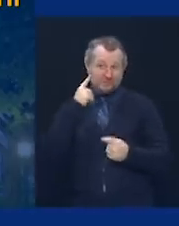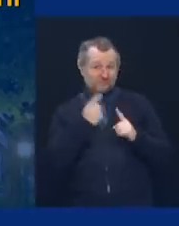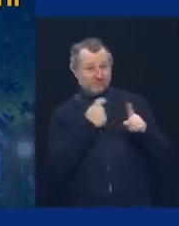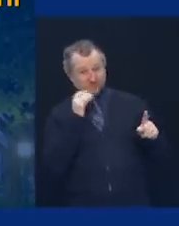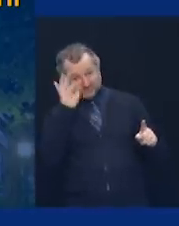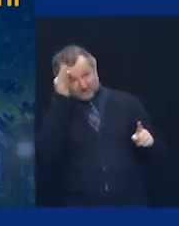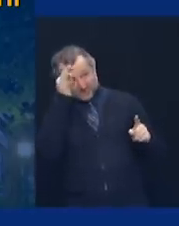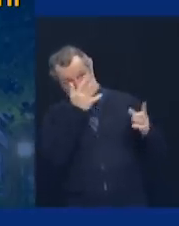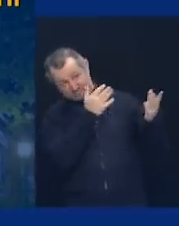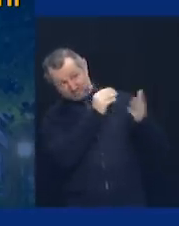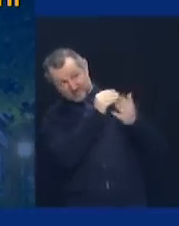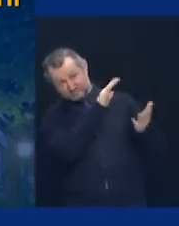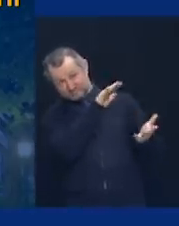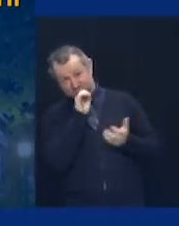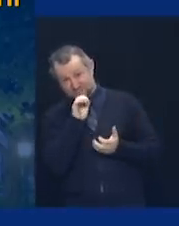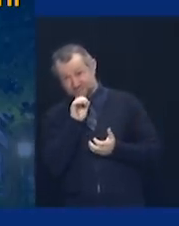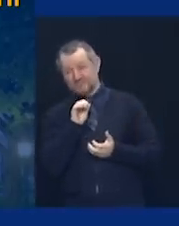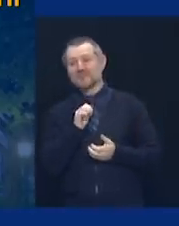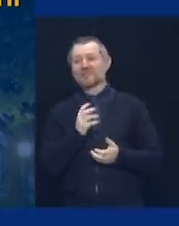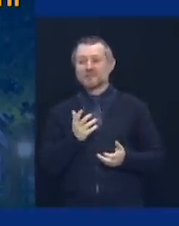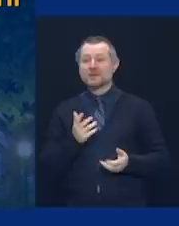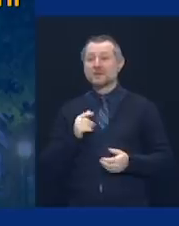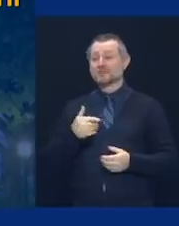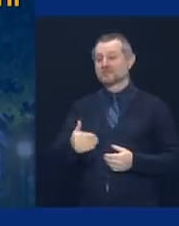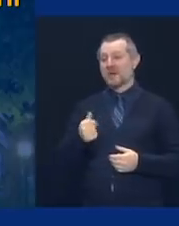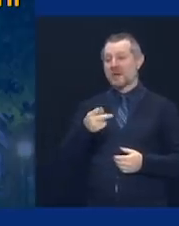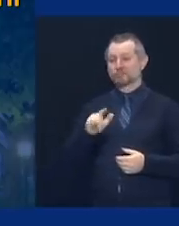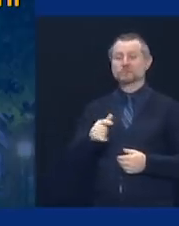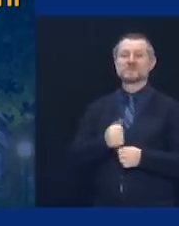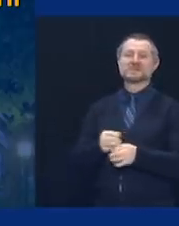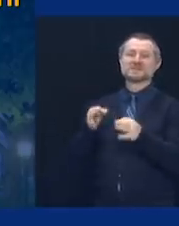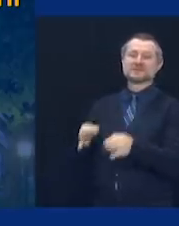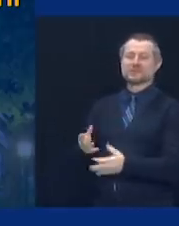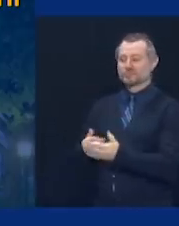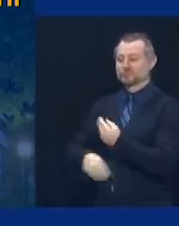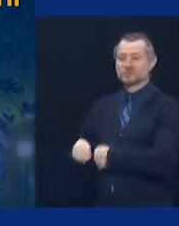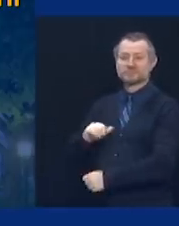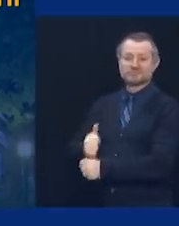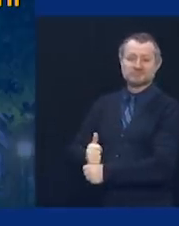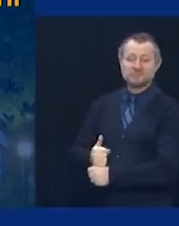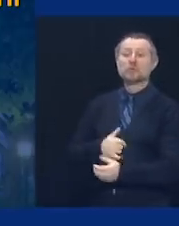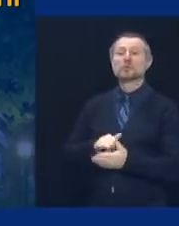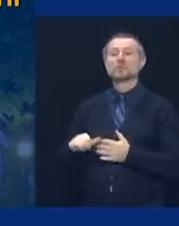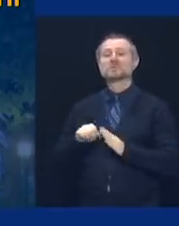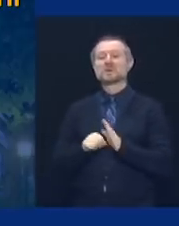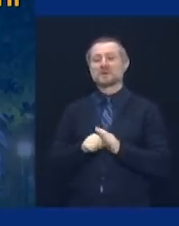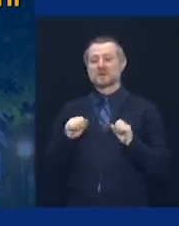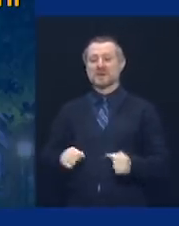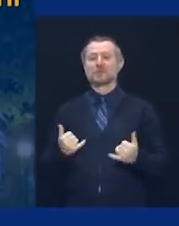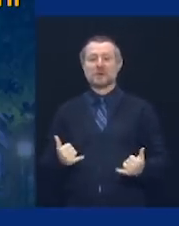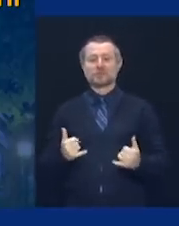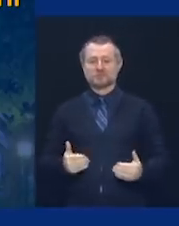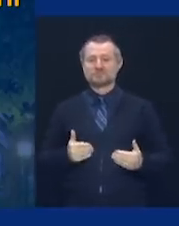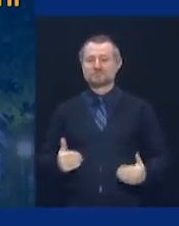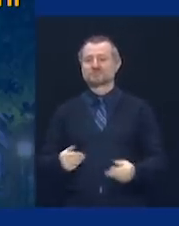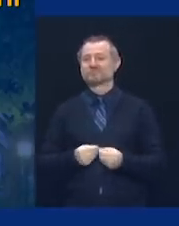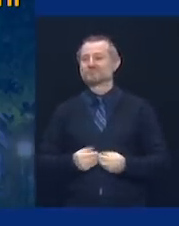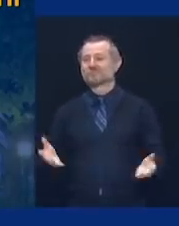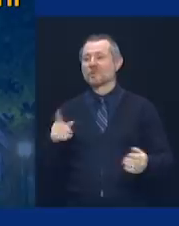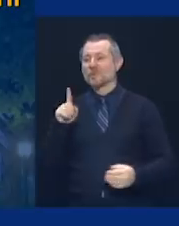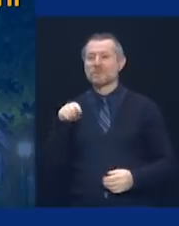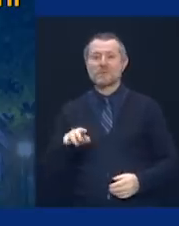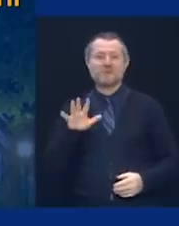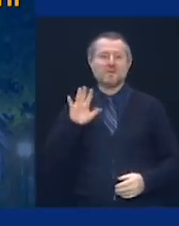The state can advance $1.5 billion, either from